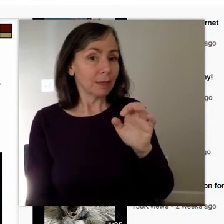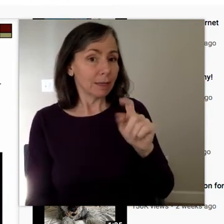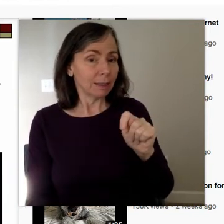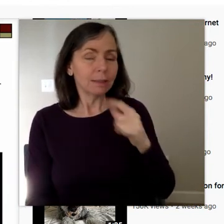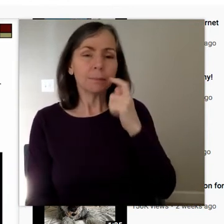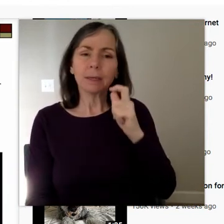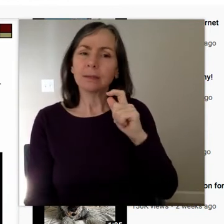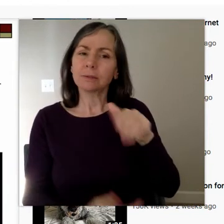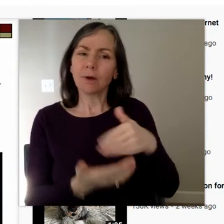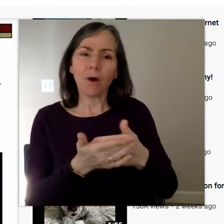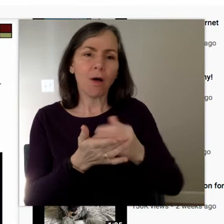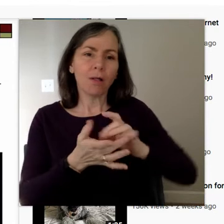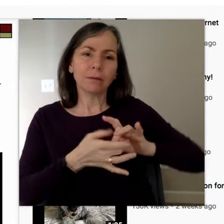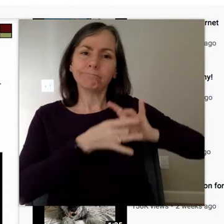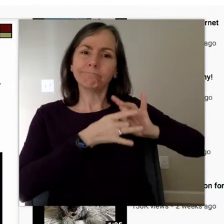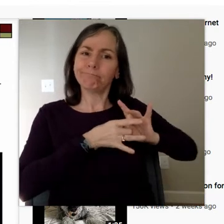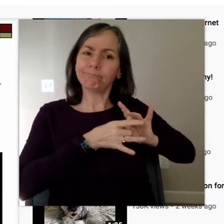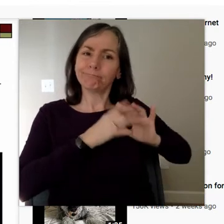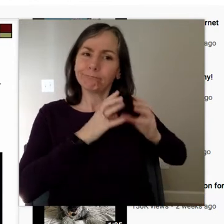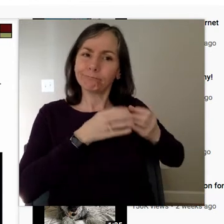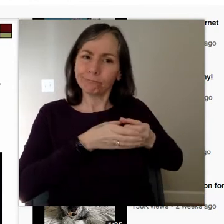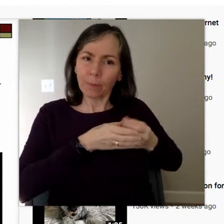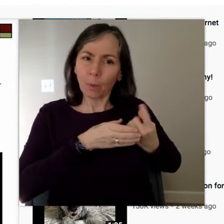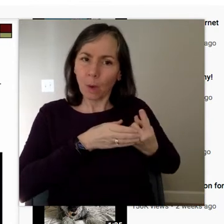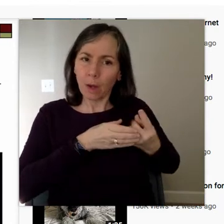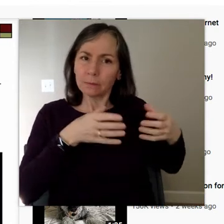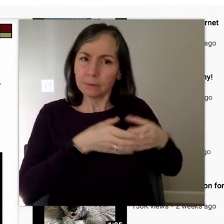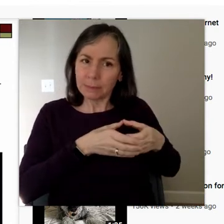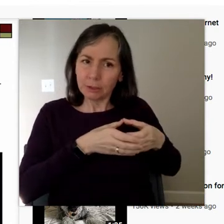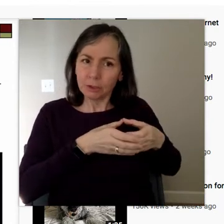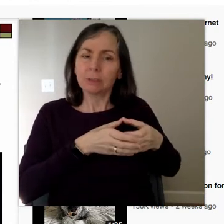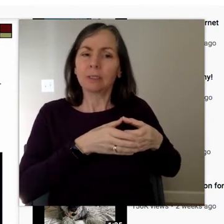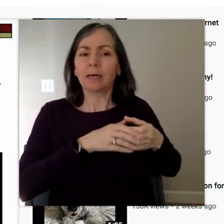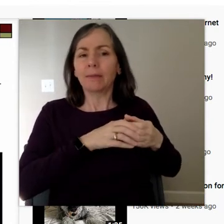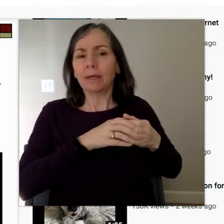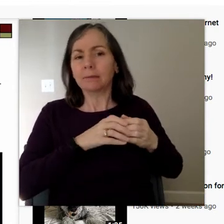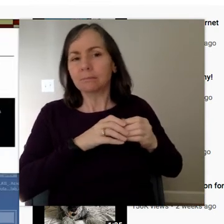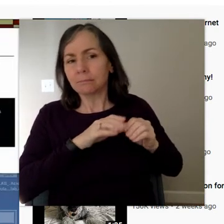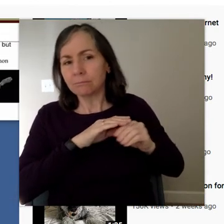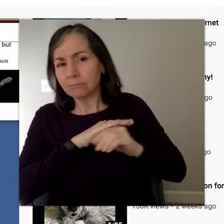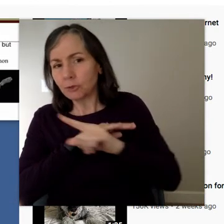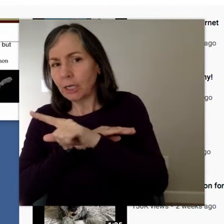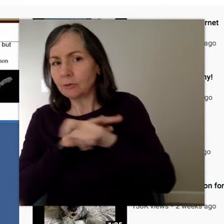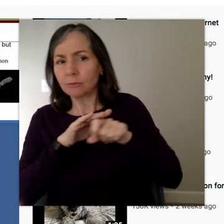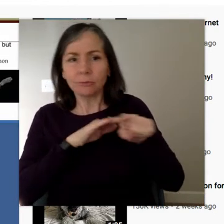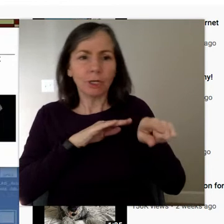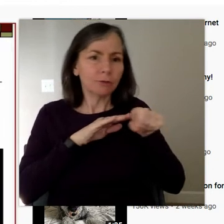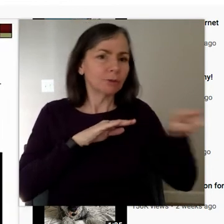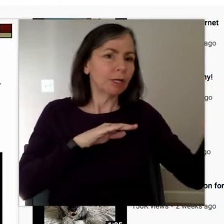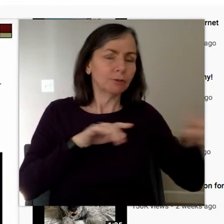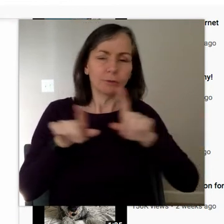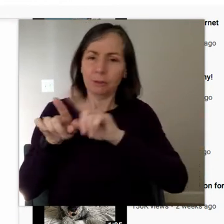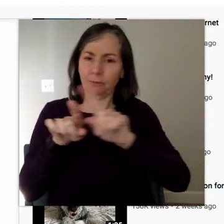then branched off into our 3 different life forms. Oops.